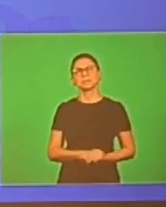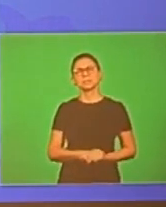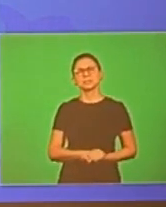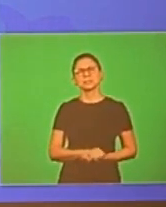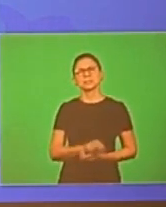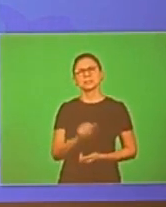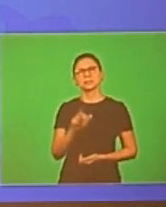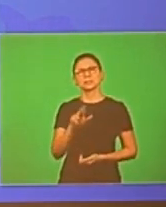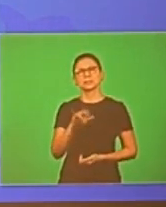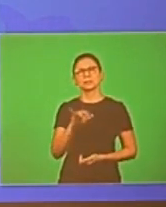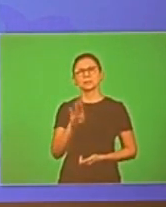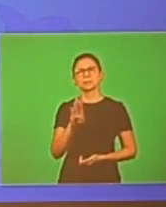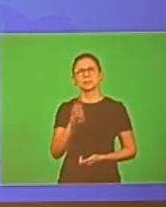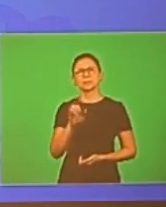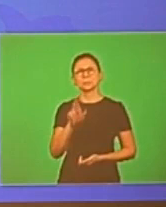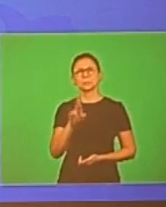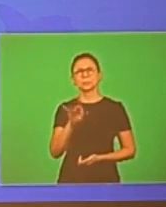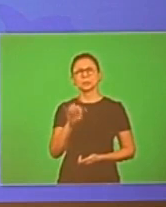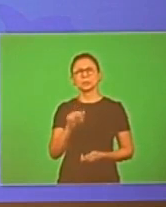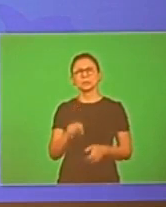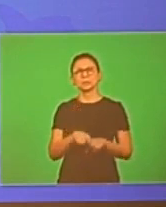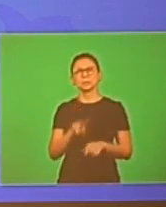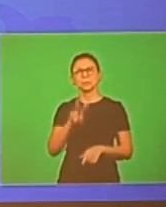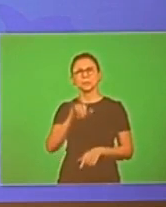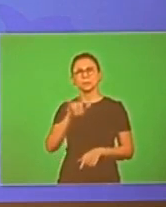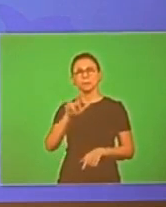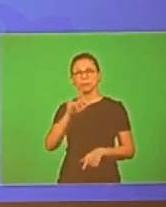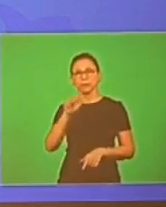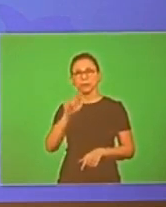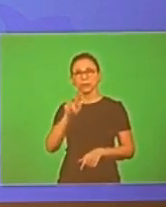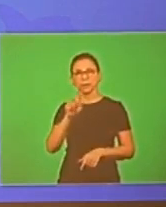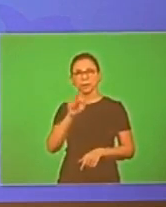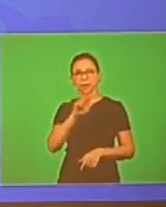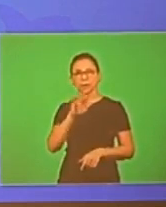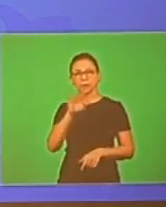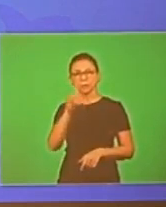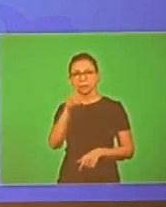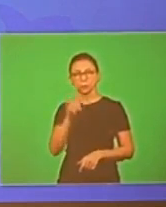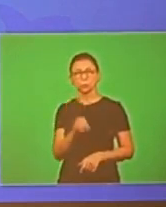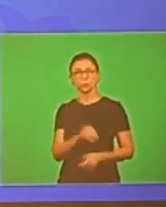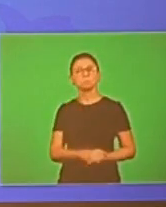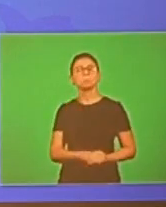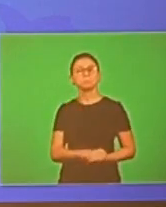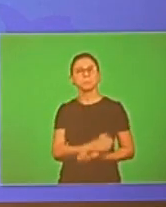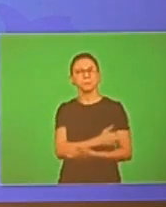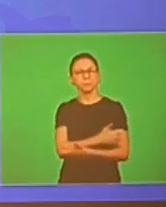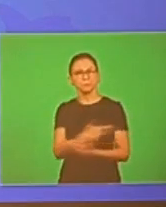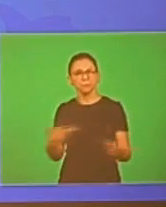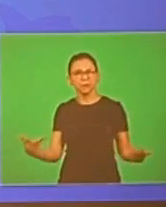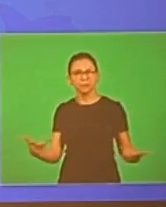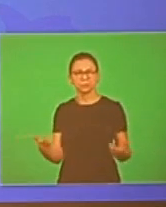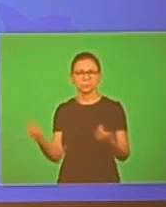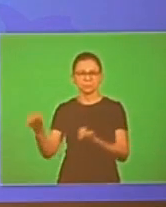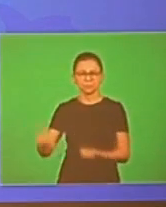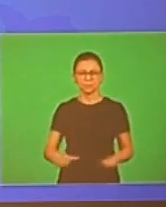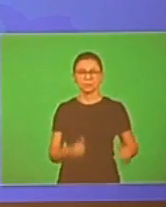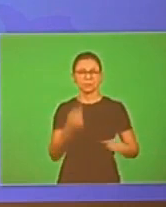with brethren from Aribiri and other cities